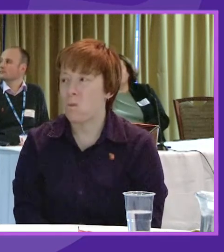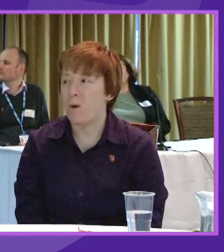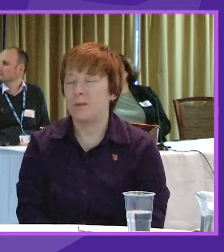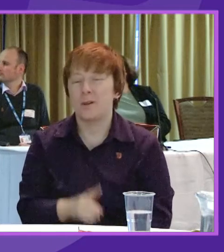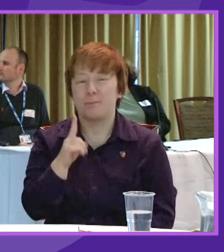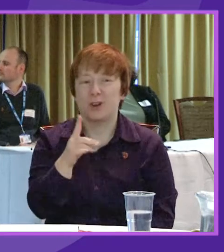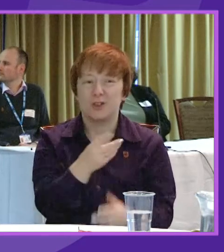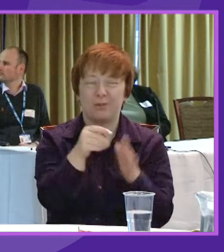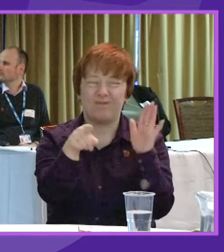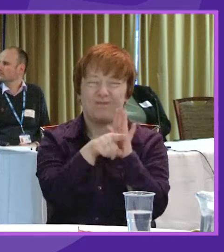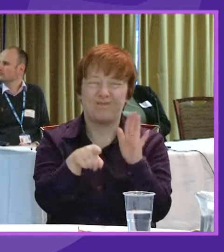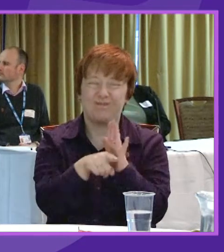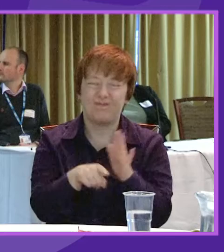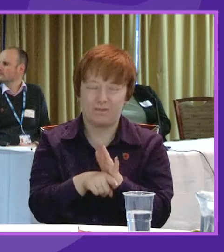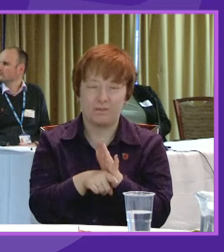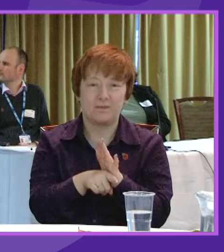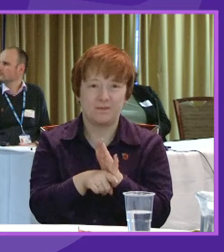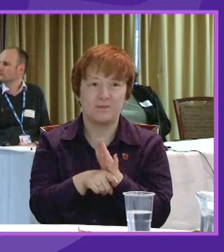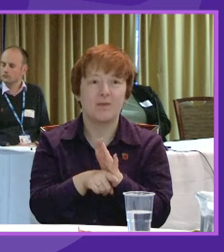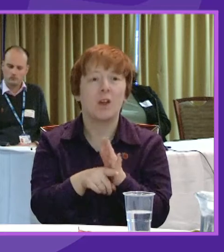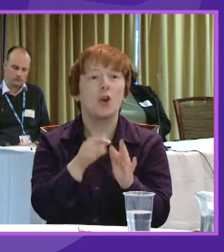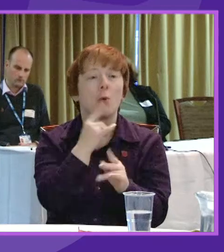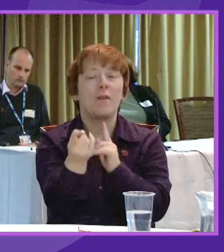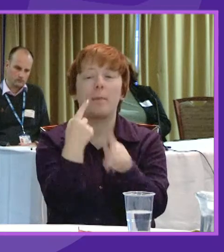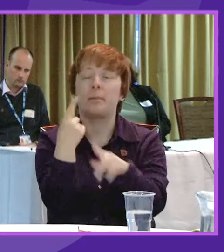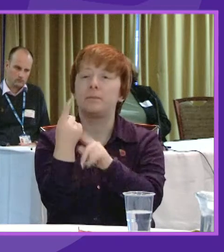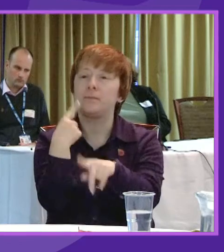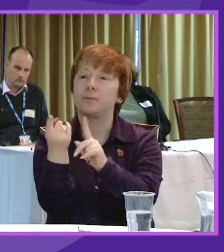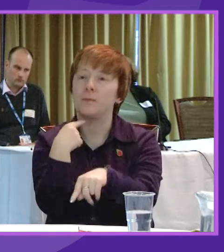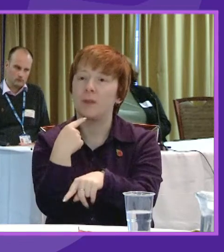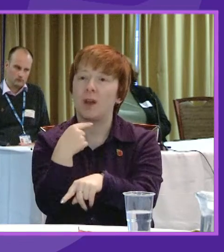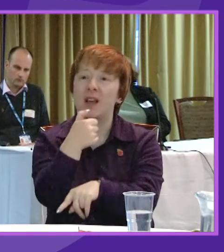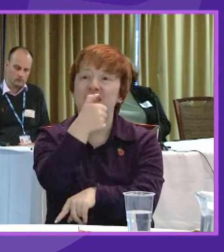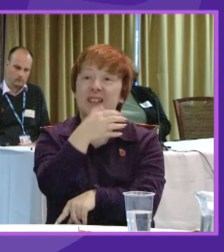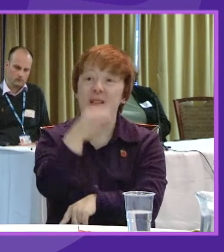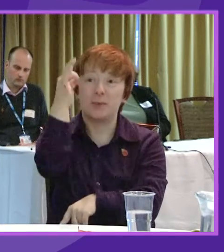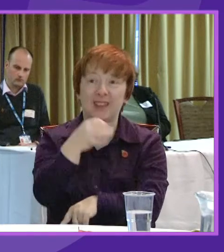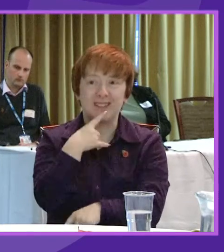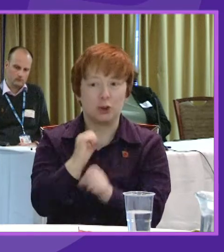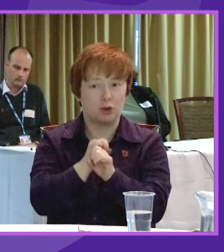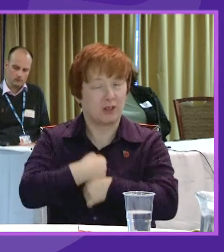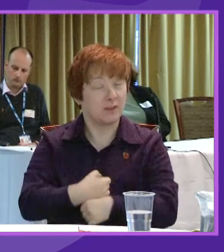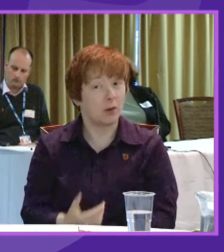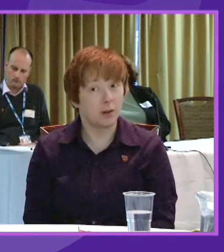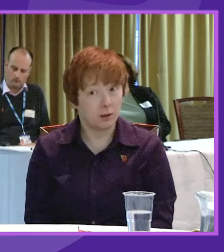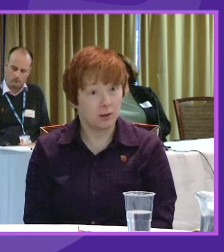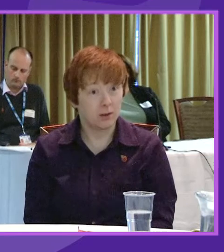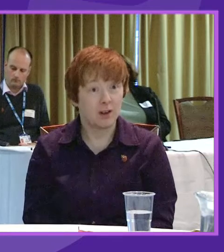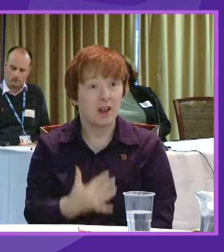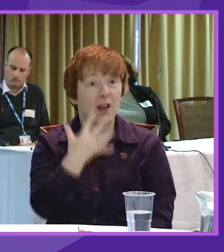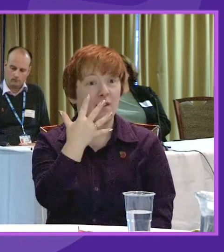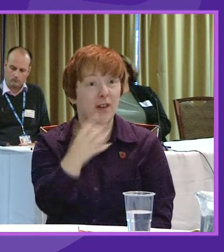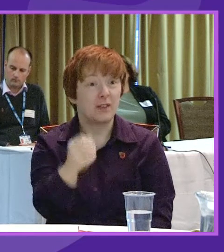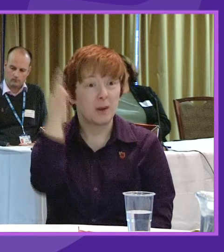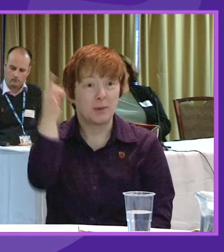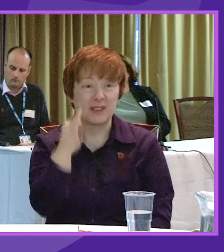So sadly, there were some less positives. 2/3 of respondents often found the job stressful. 50% were